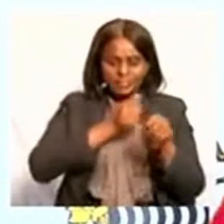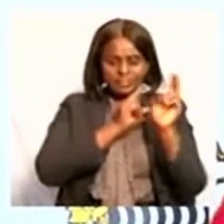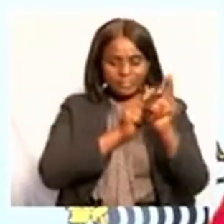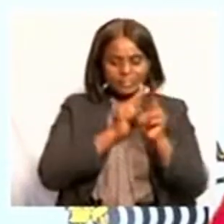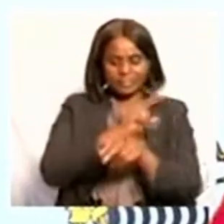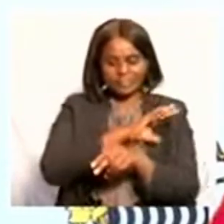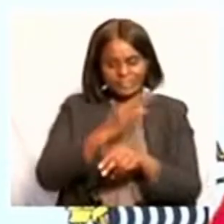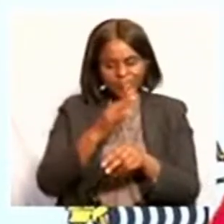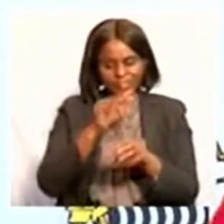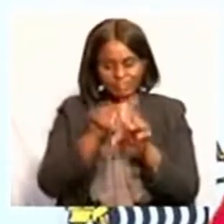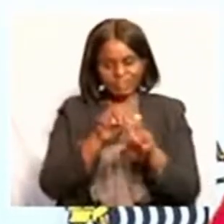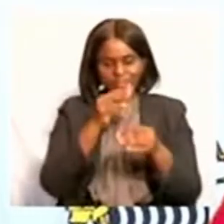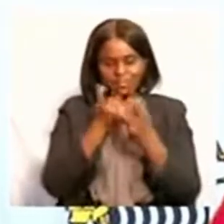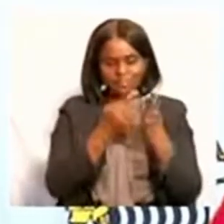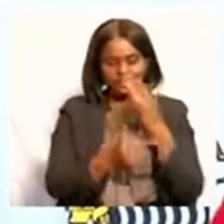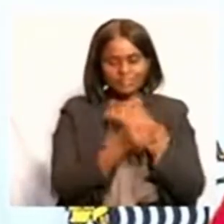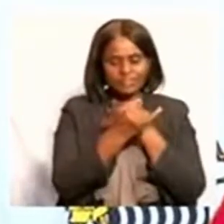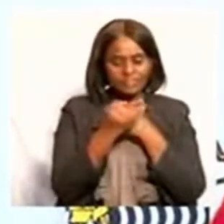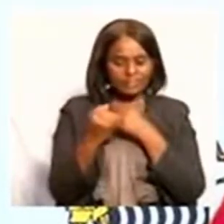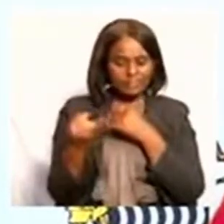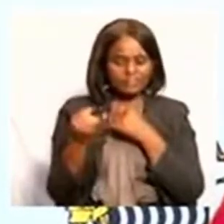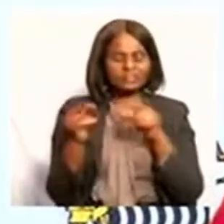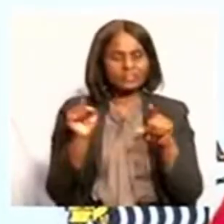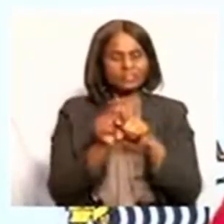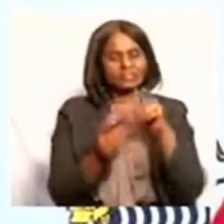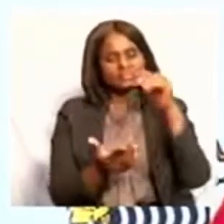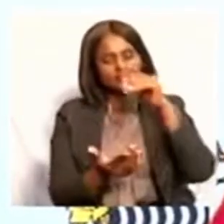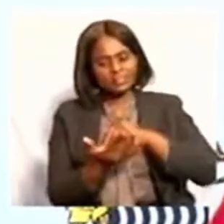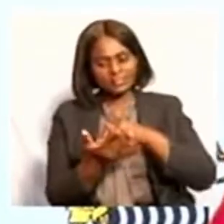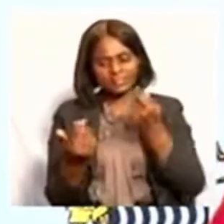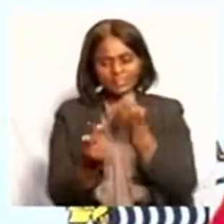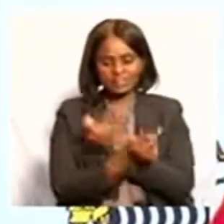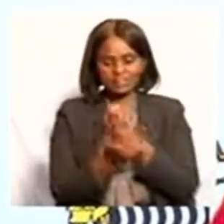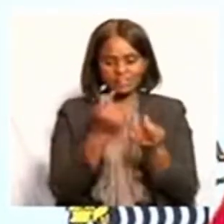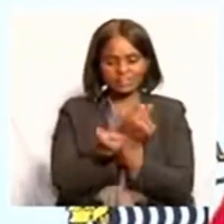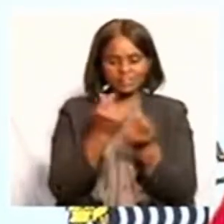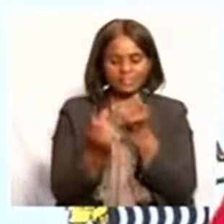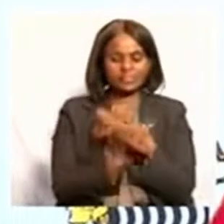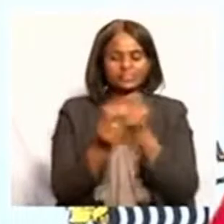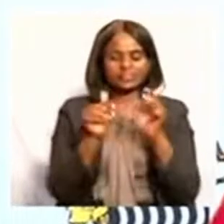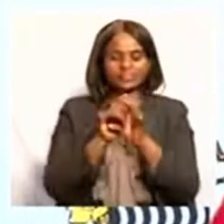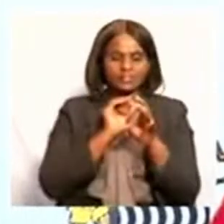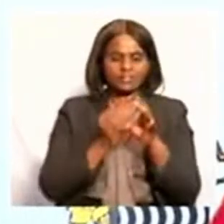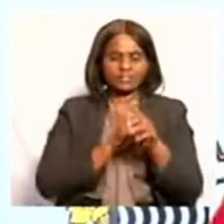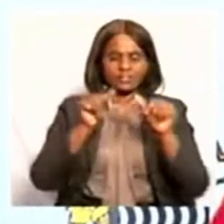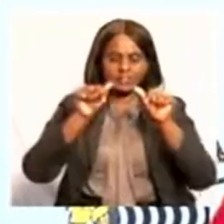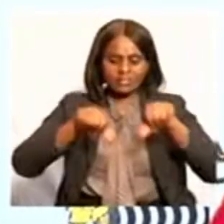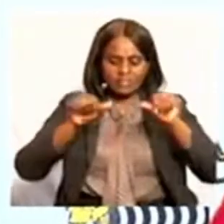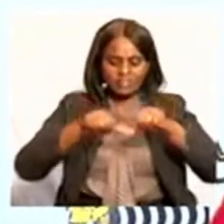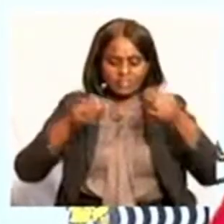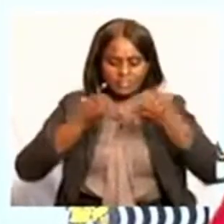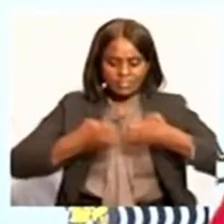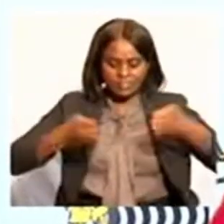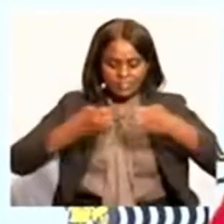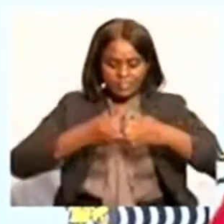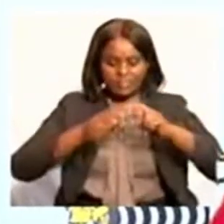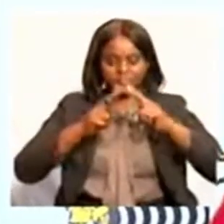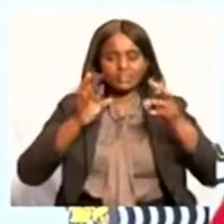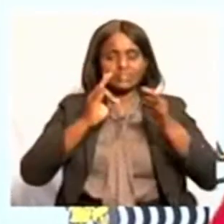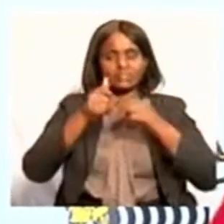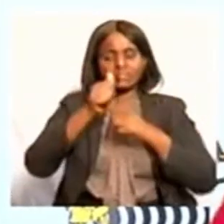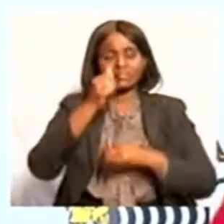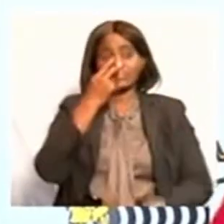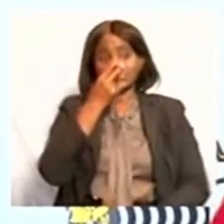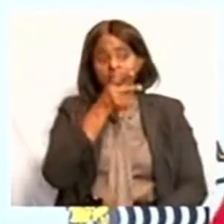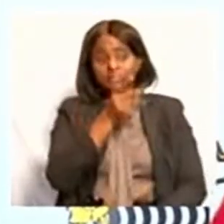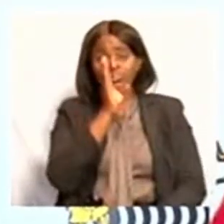to the imaging issues and the changes in our auditing environment. So if you